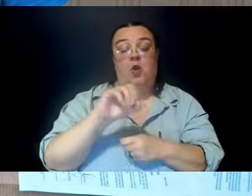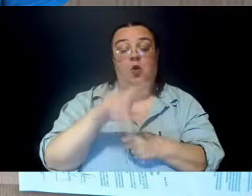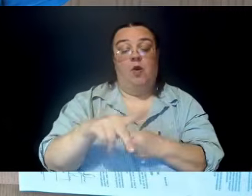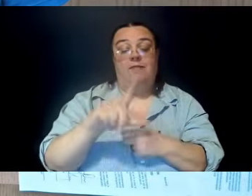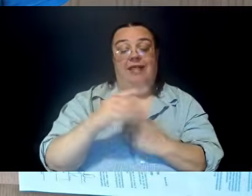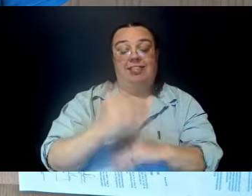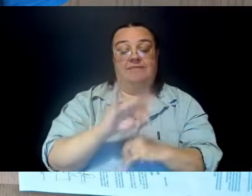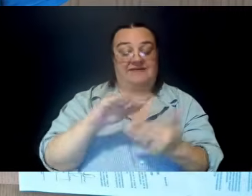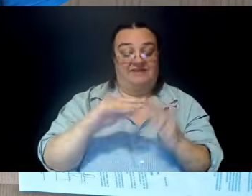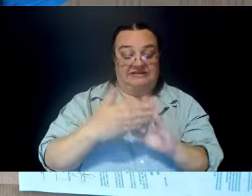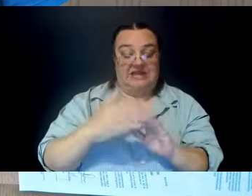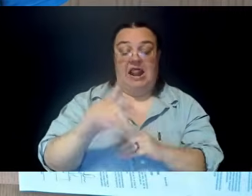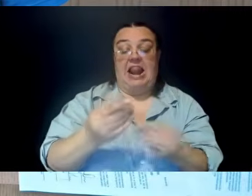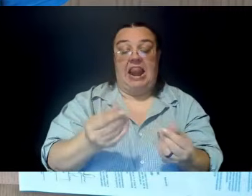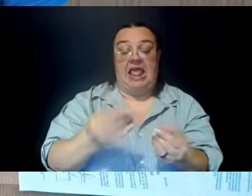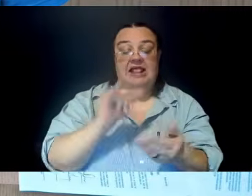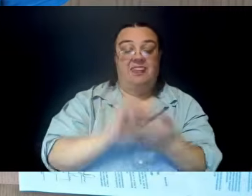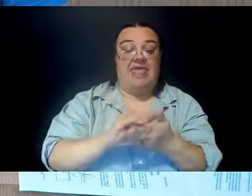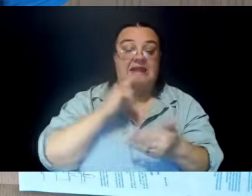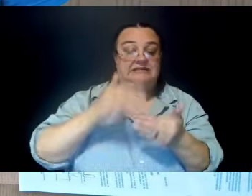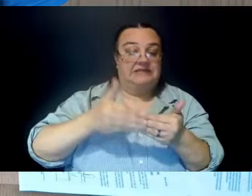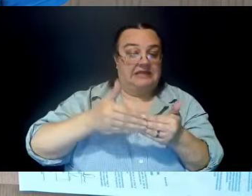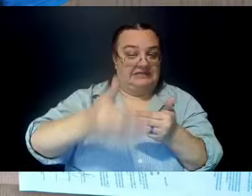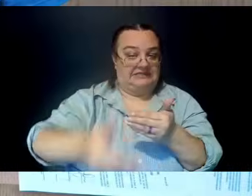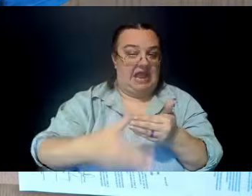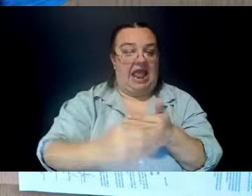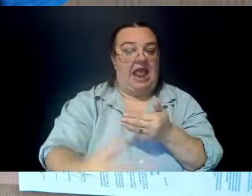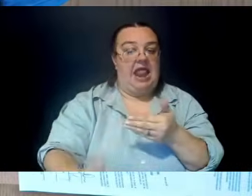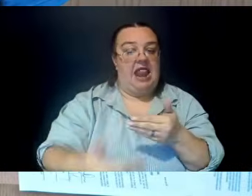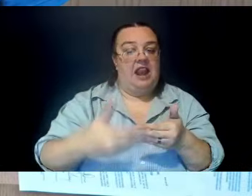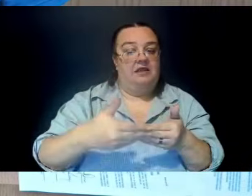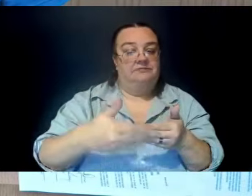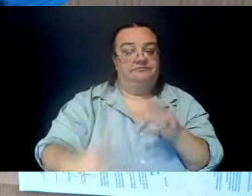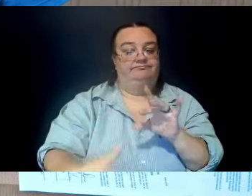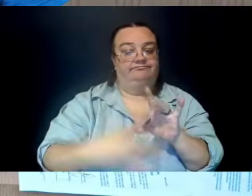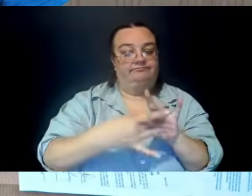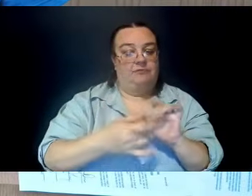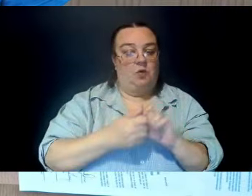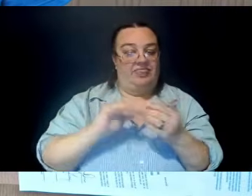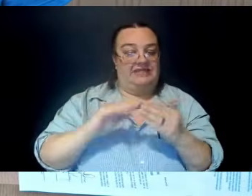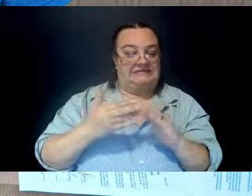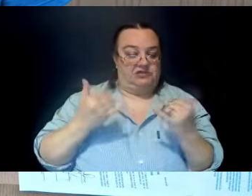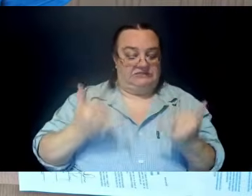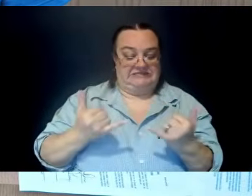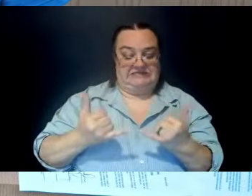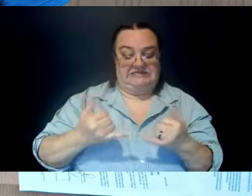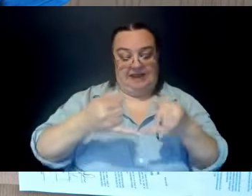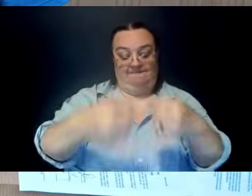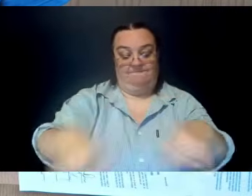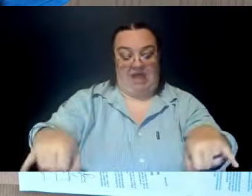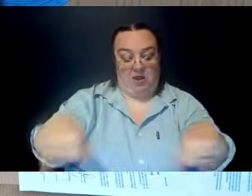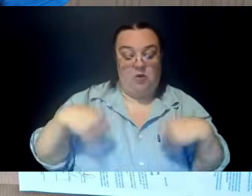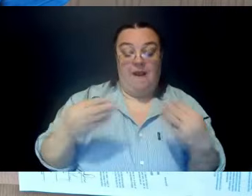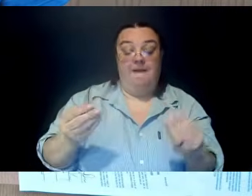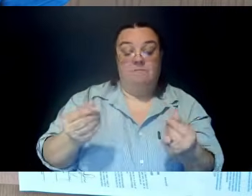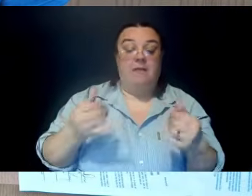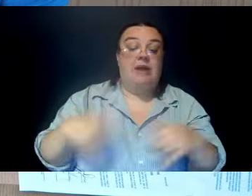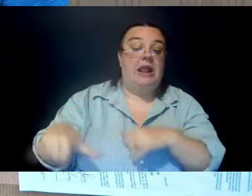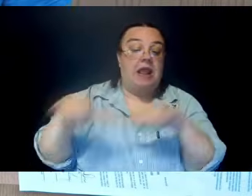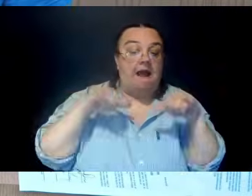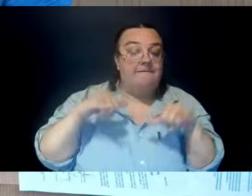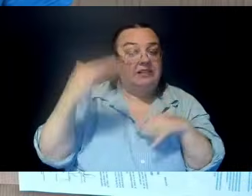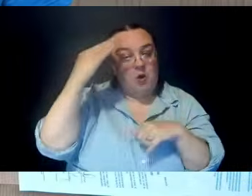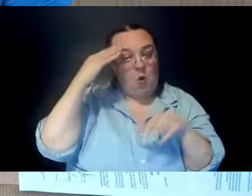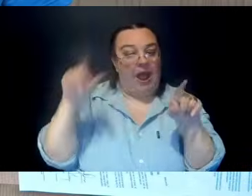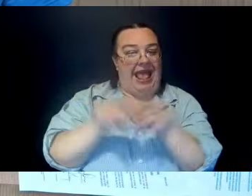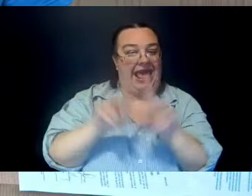Cheverly lands contiguous and adjoining to the town's existing corporate boundaries, property commonly known as Hospital